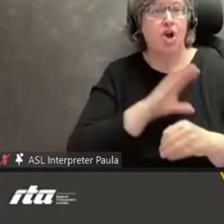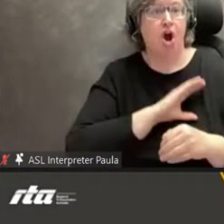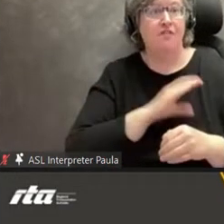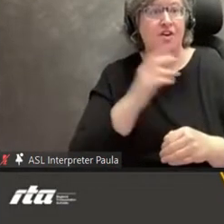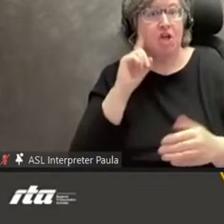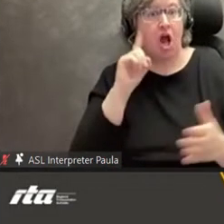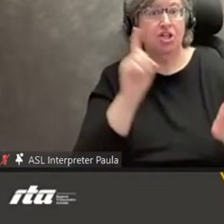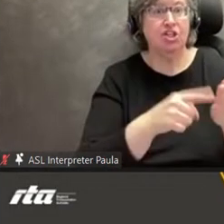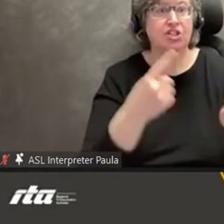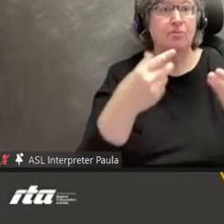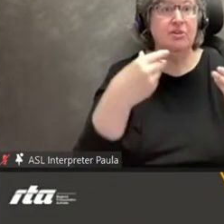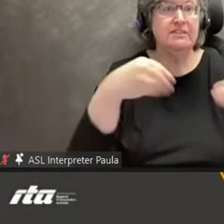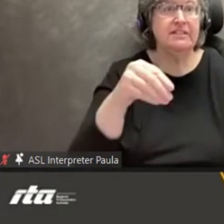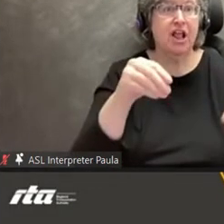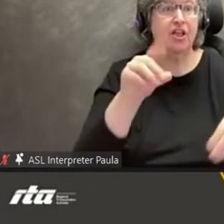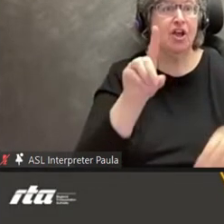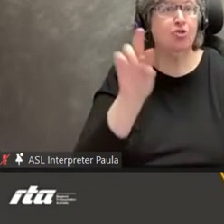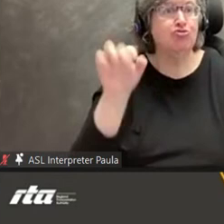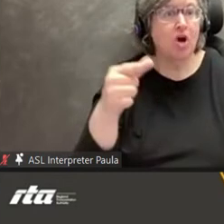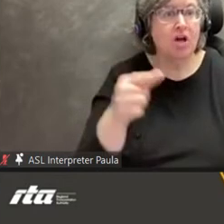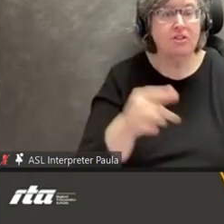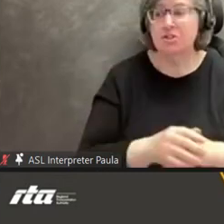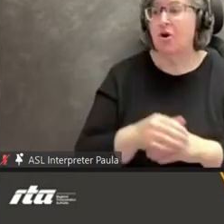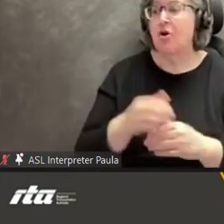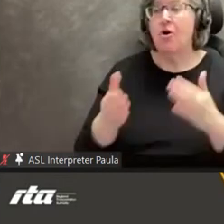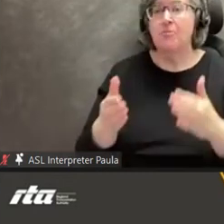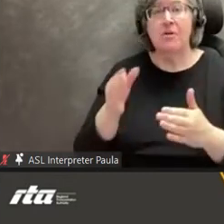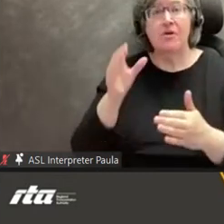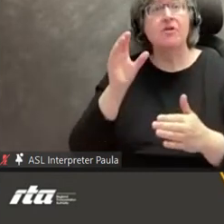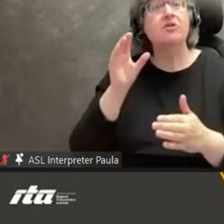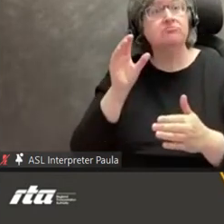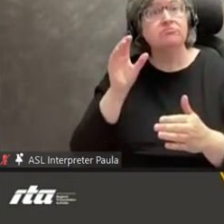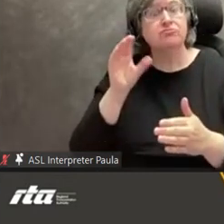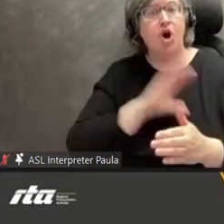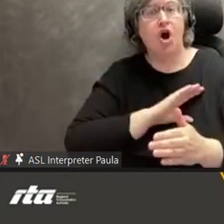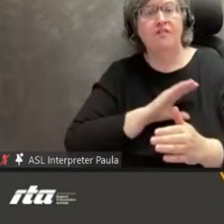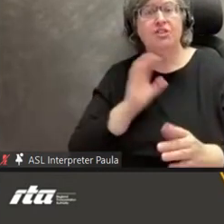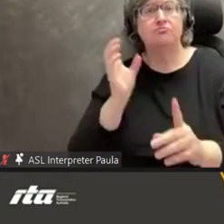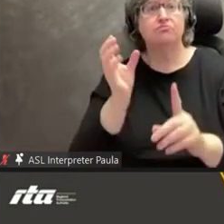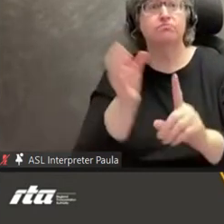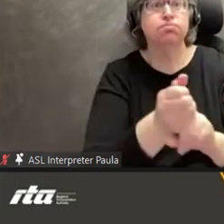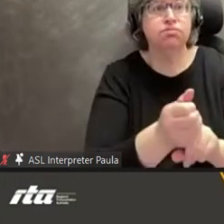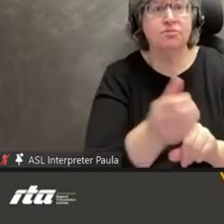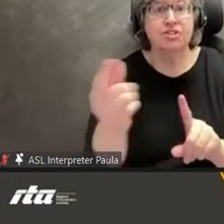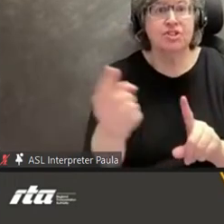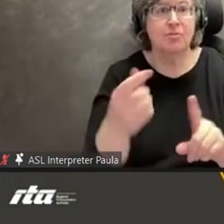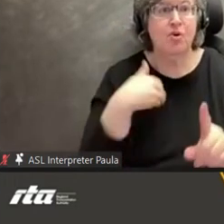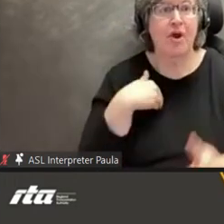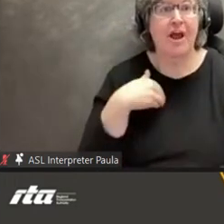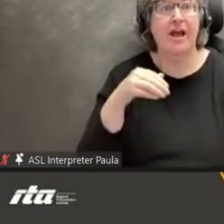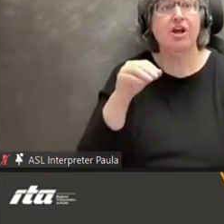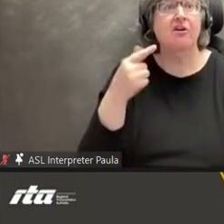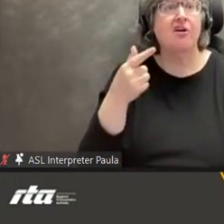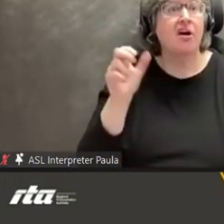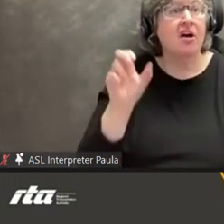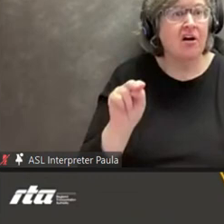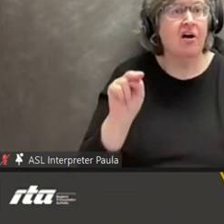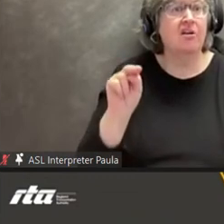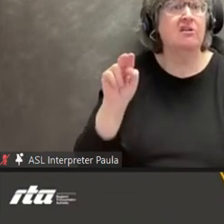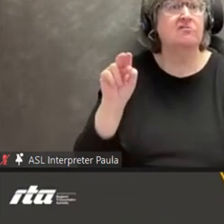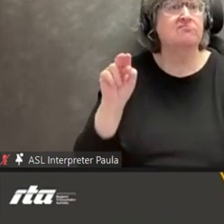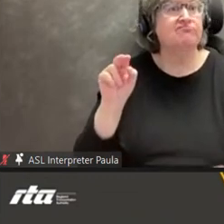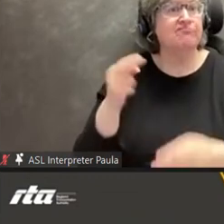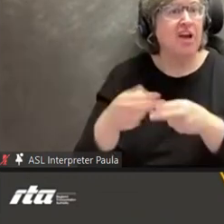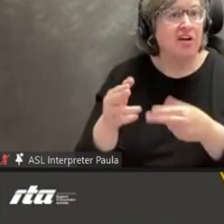saw somebody or grabbed somebody with a weapon. So those are things that would have gone unreported, but the officer caught them, arrested